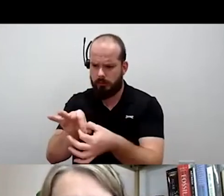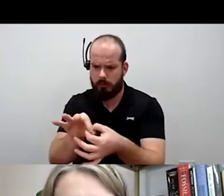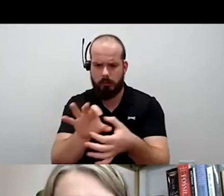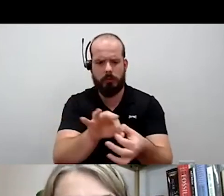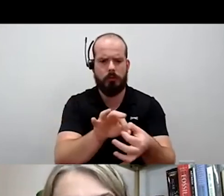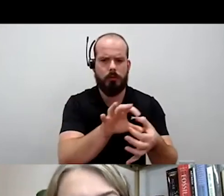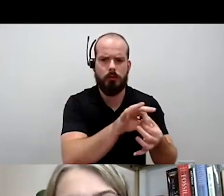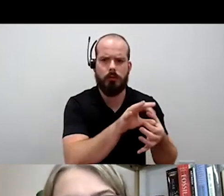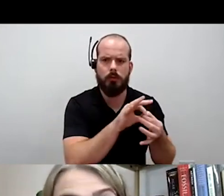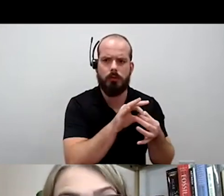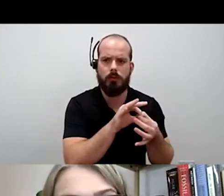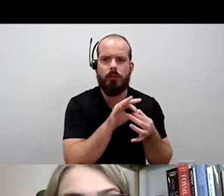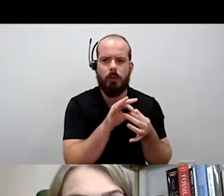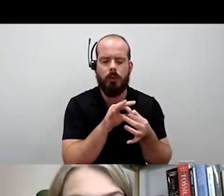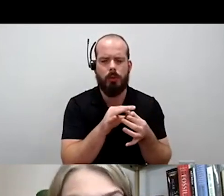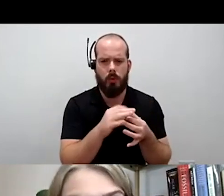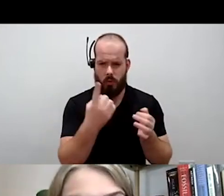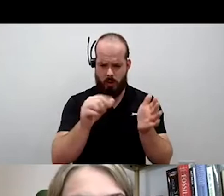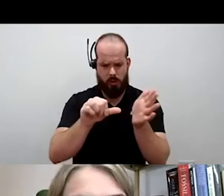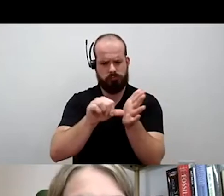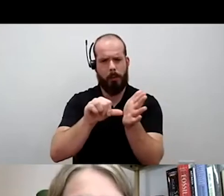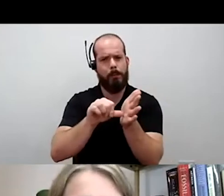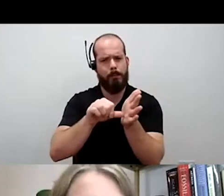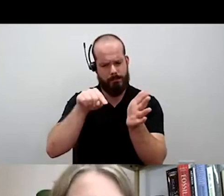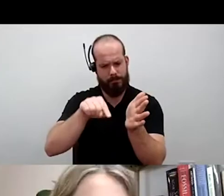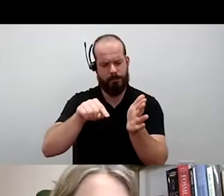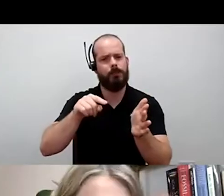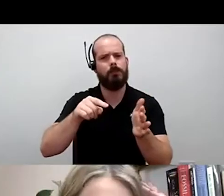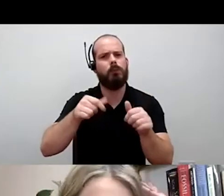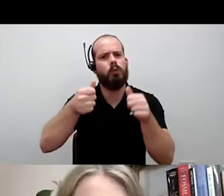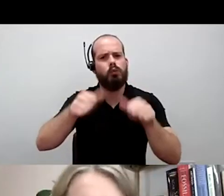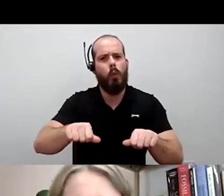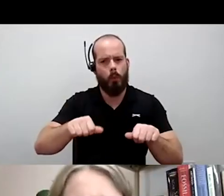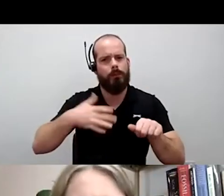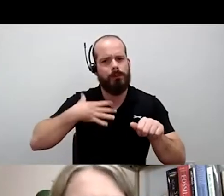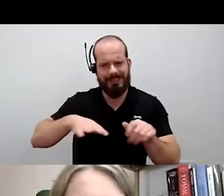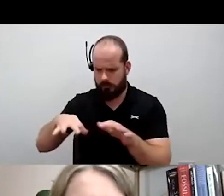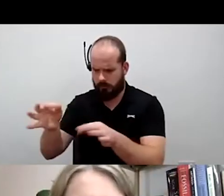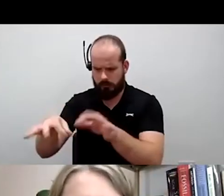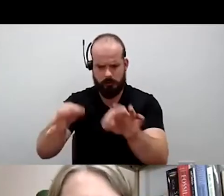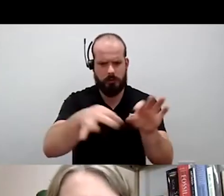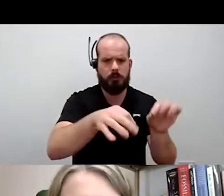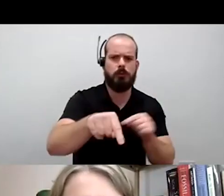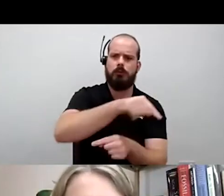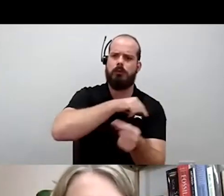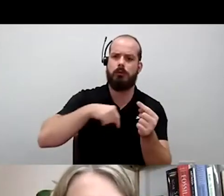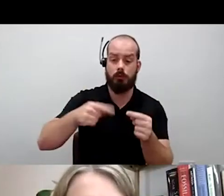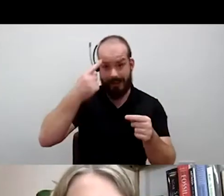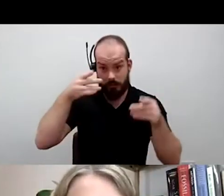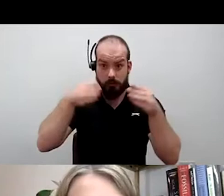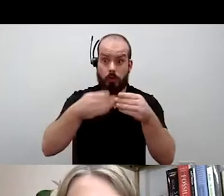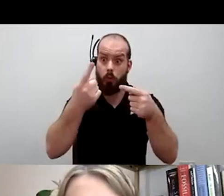sort of so tightly bound problem of decarbonisation, and that just narrowly looking at carbon is only going to get us so